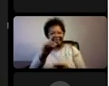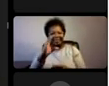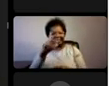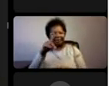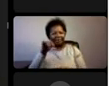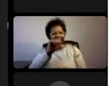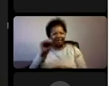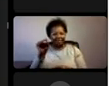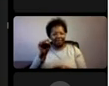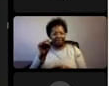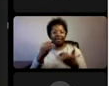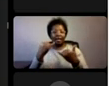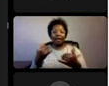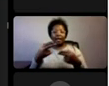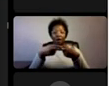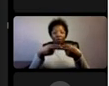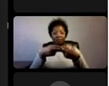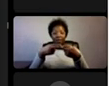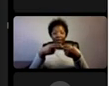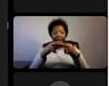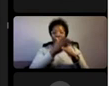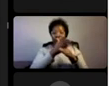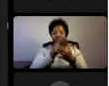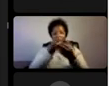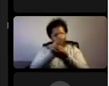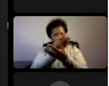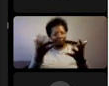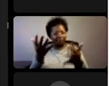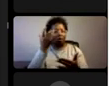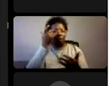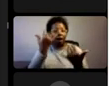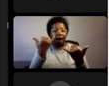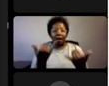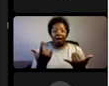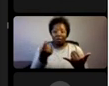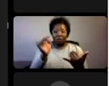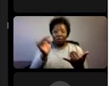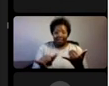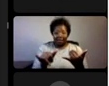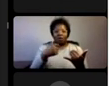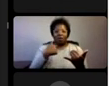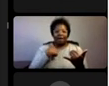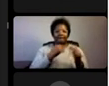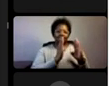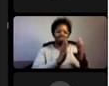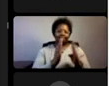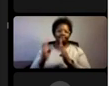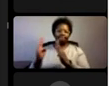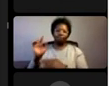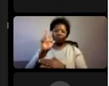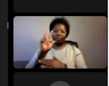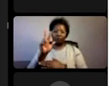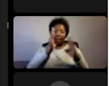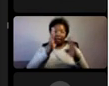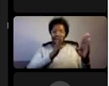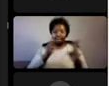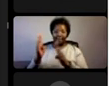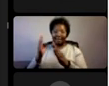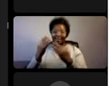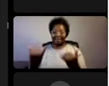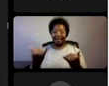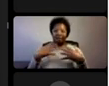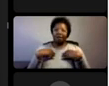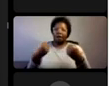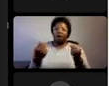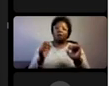bit more about why we're doing this and how it's aligned to our three pillars of our response during the health crisis.